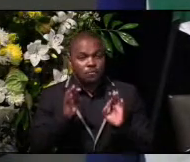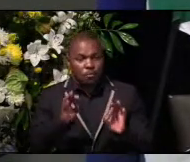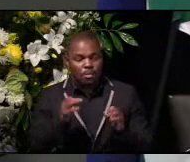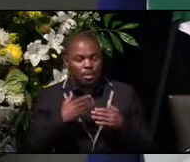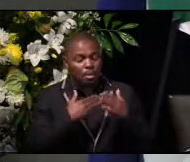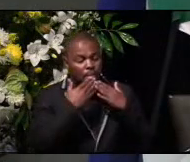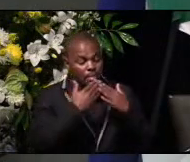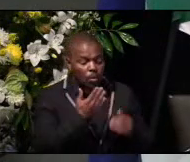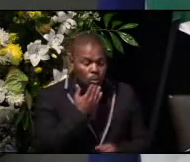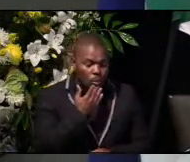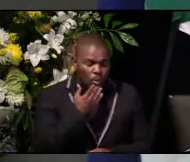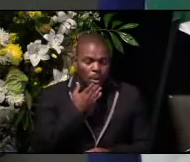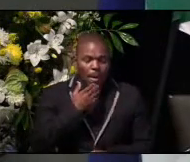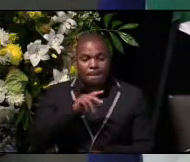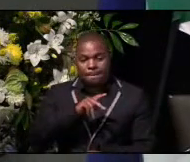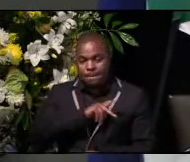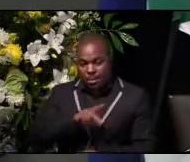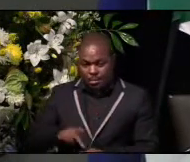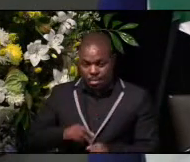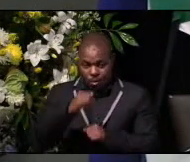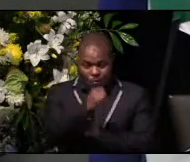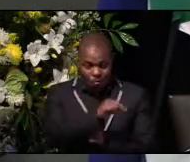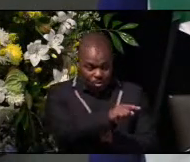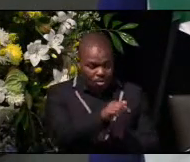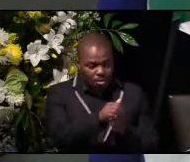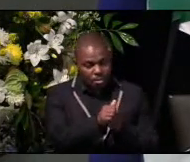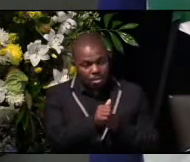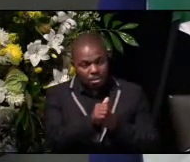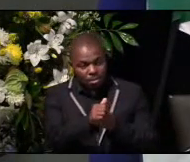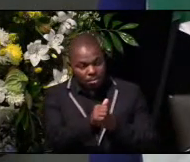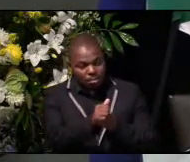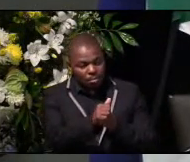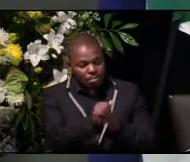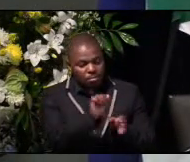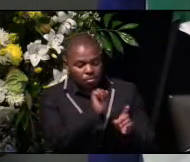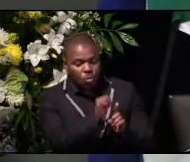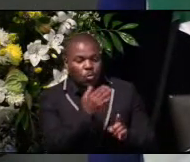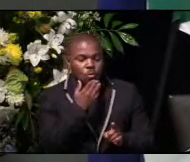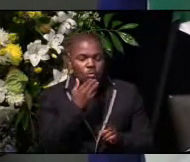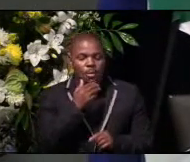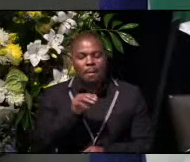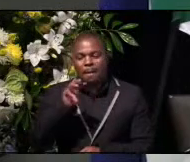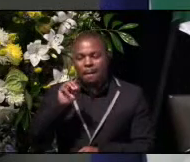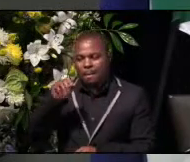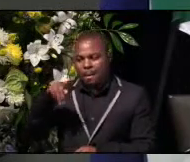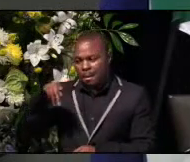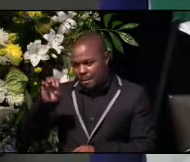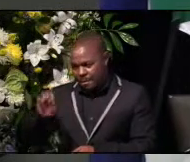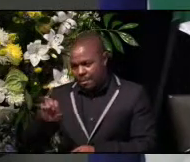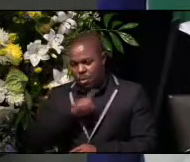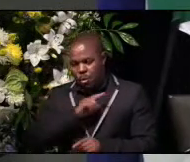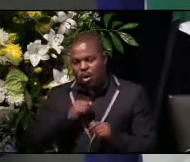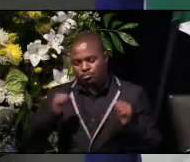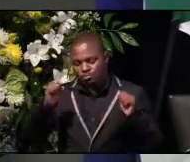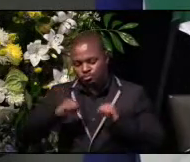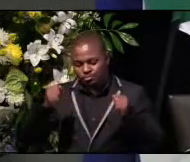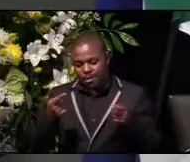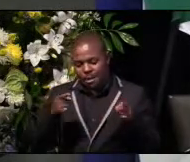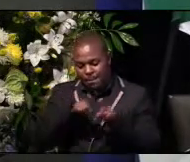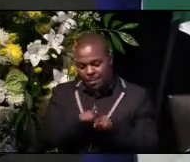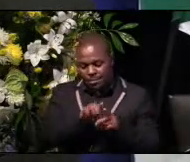the office of the Premier led by honorable bushimape for leadership into this important partnership